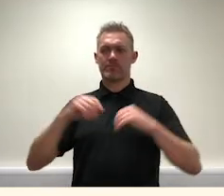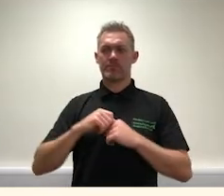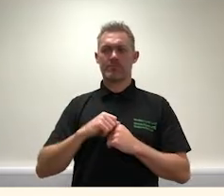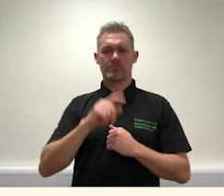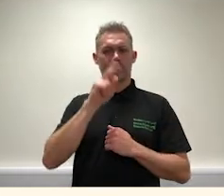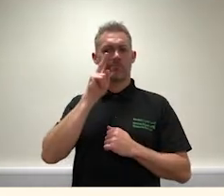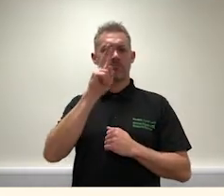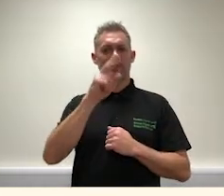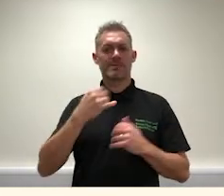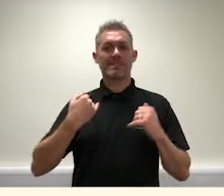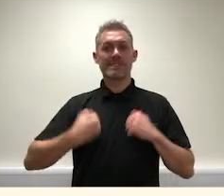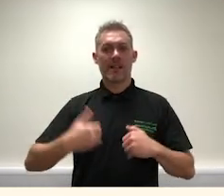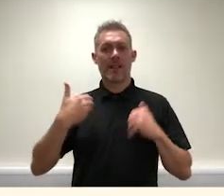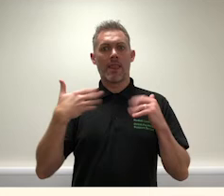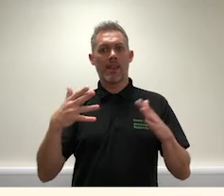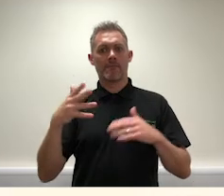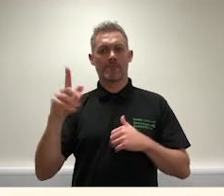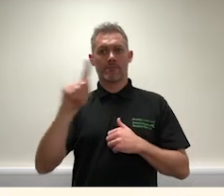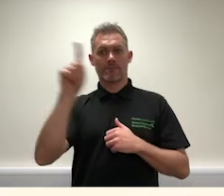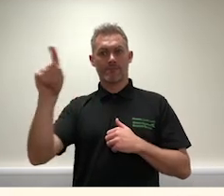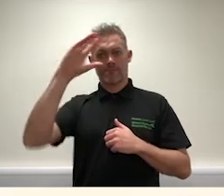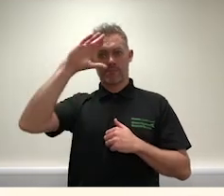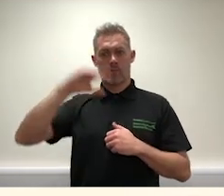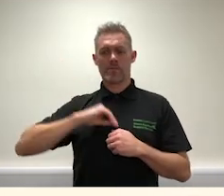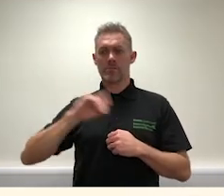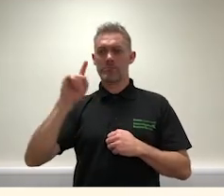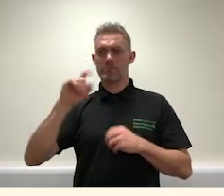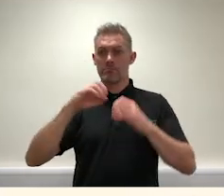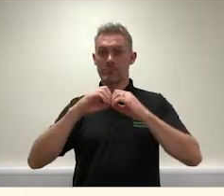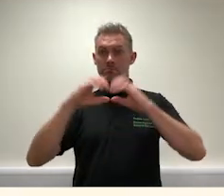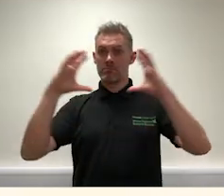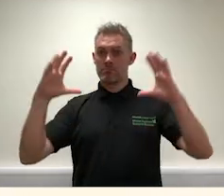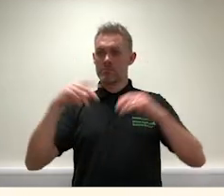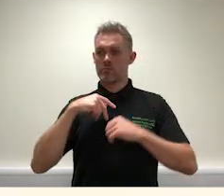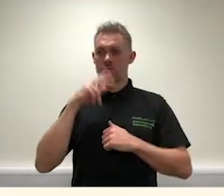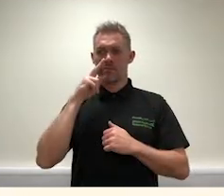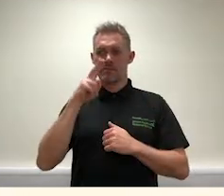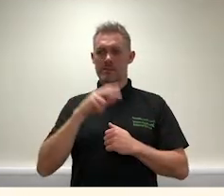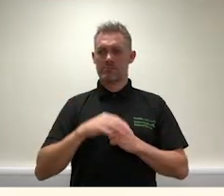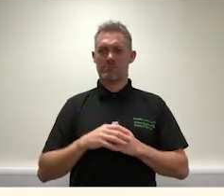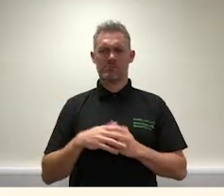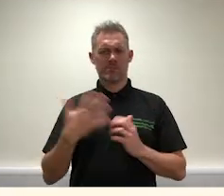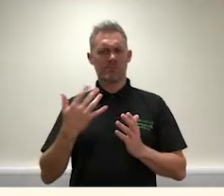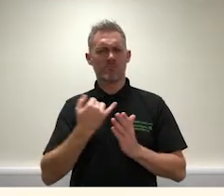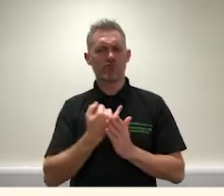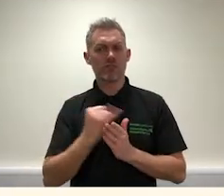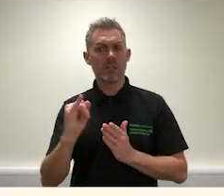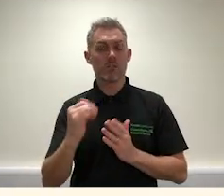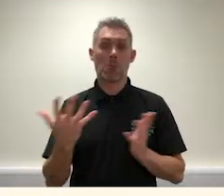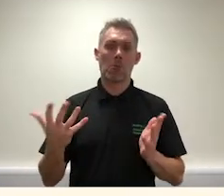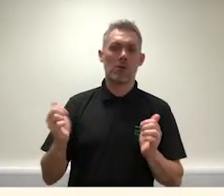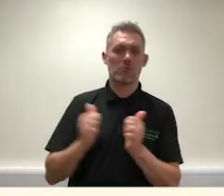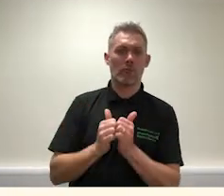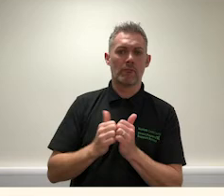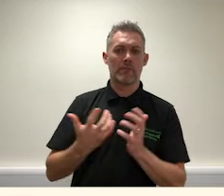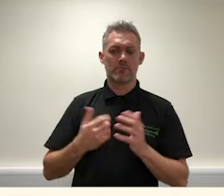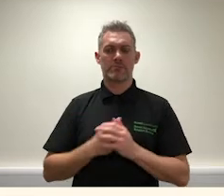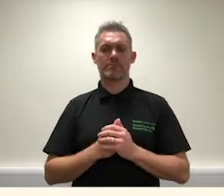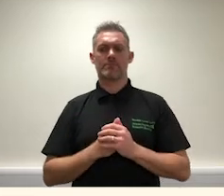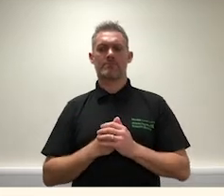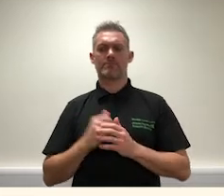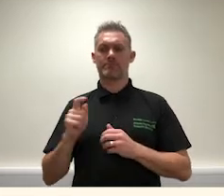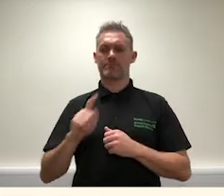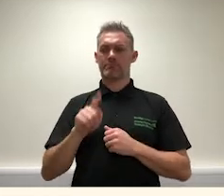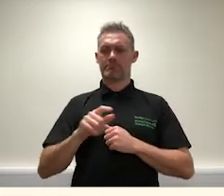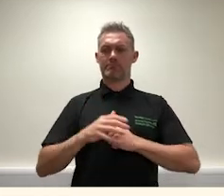you click on the notifications, click on Sick Leave. To expand the notification, click to see more details. This will show you the